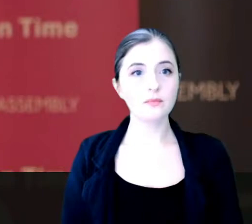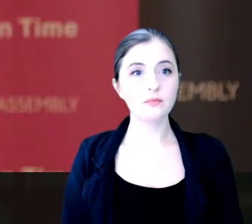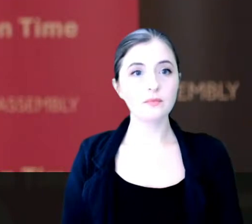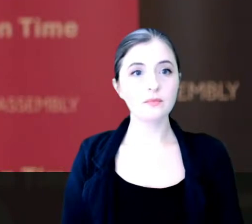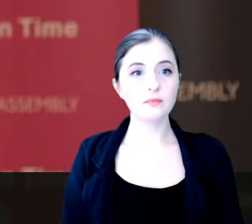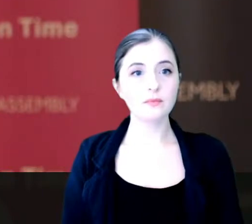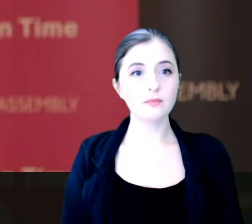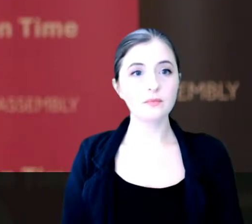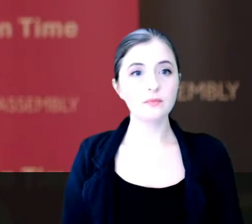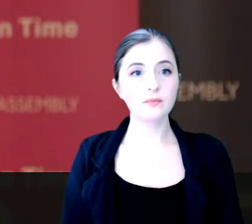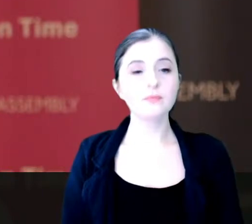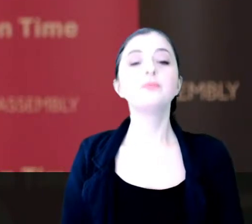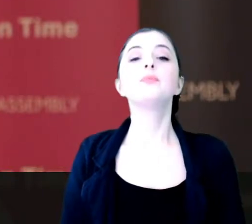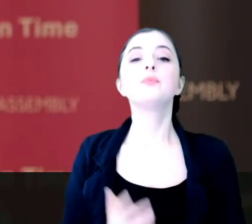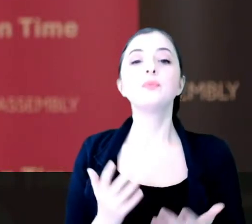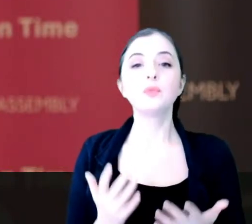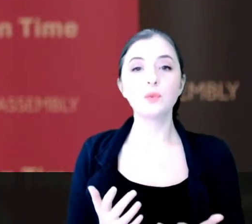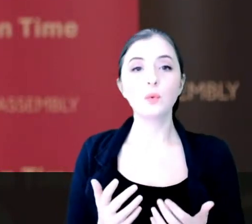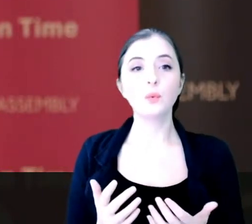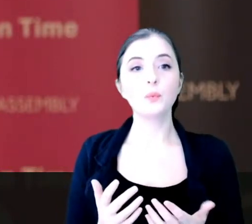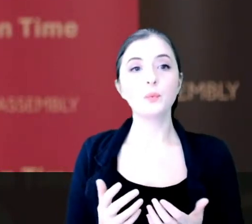Member Russell.